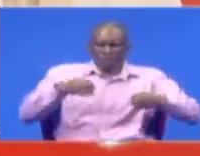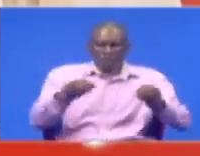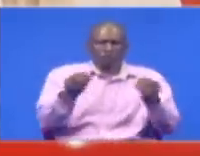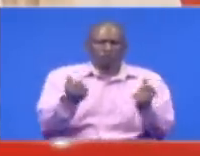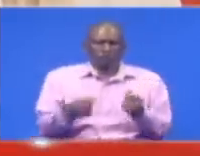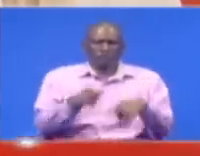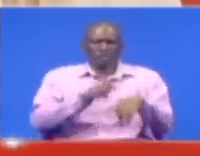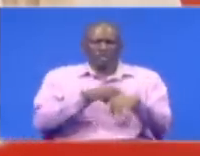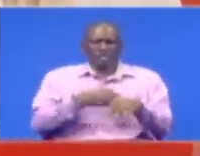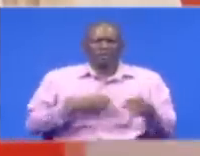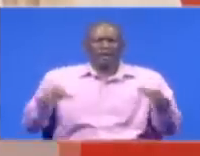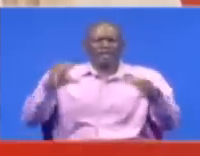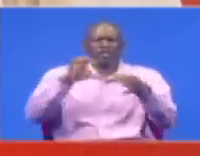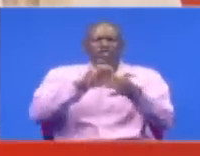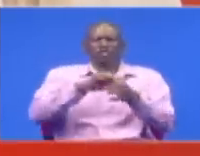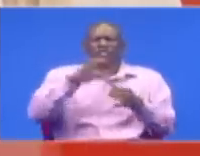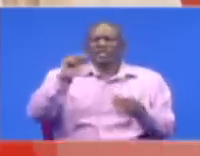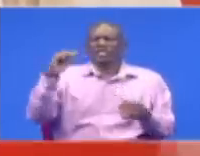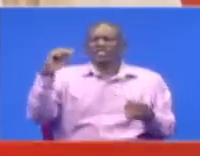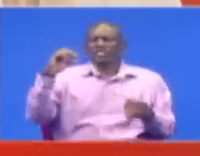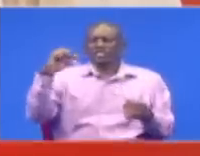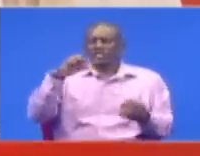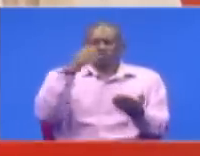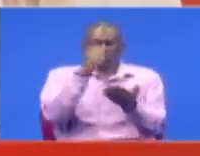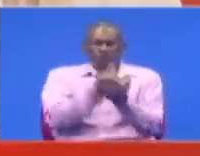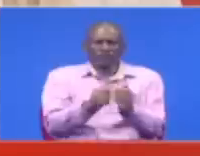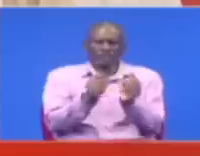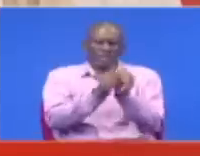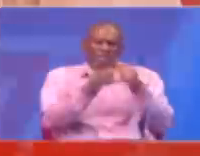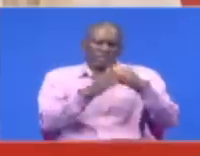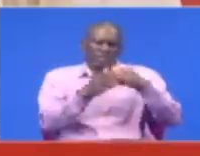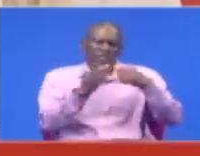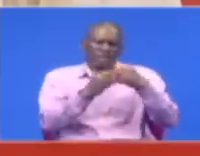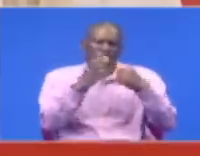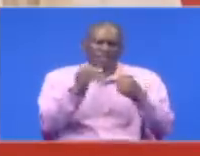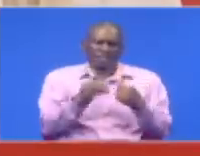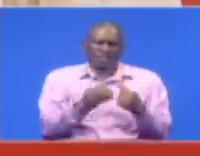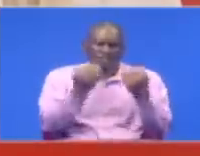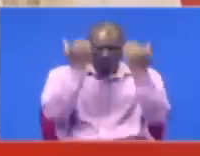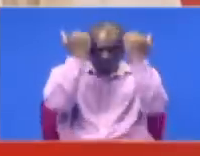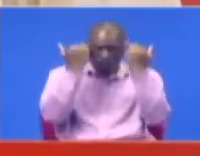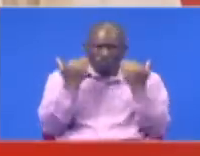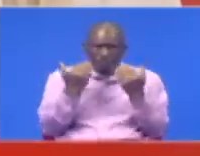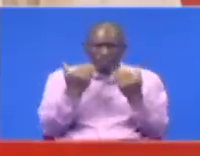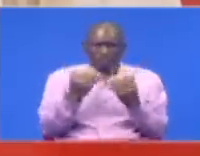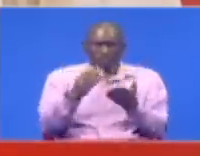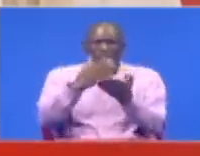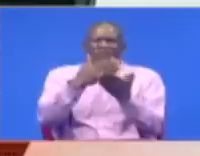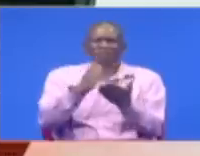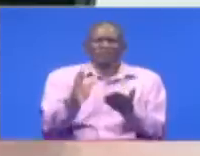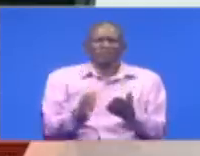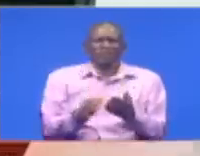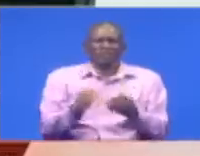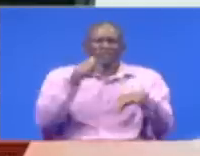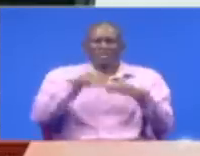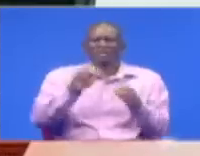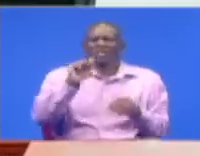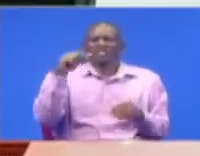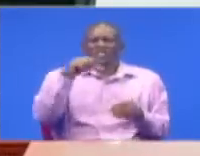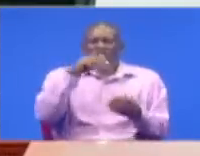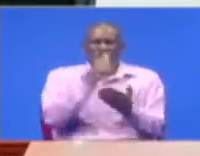When I was joining Attorney General's Chambers in 1980, judiciary was a department under the Attorney